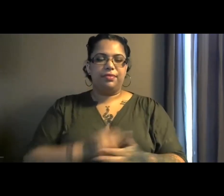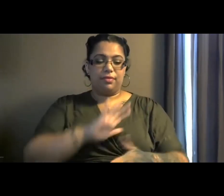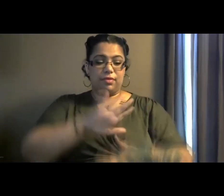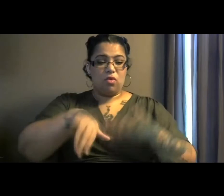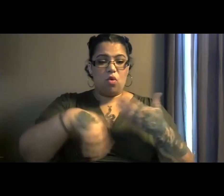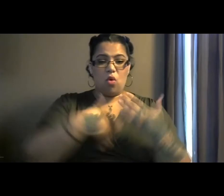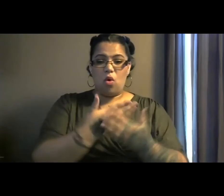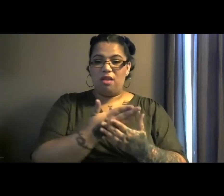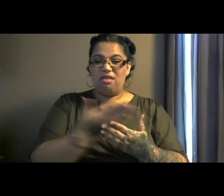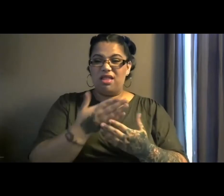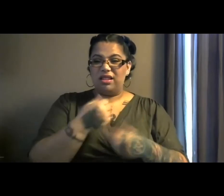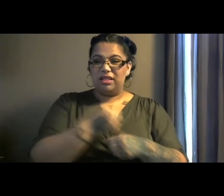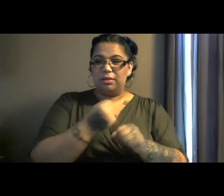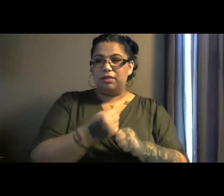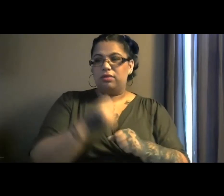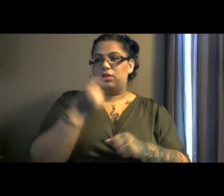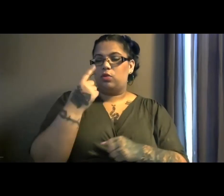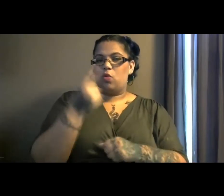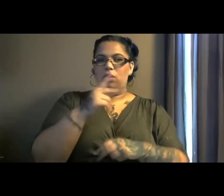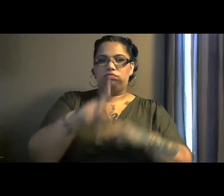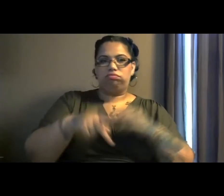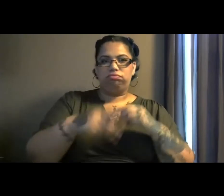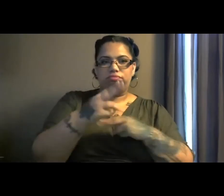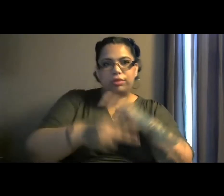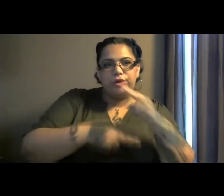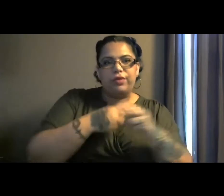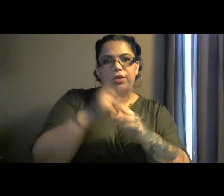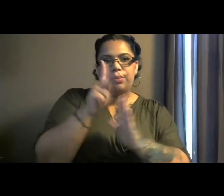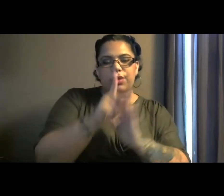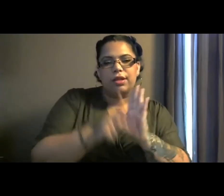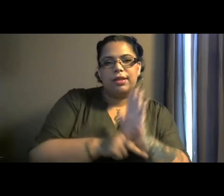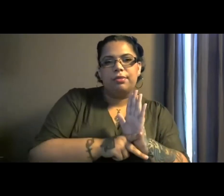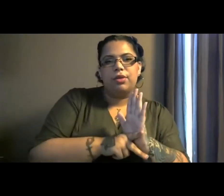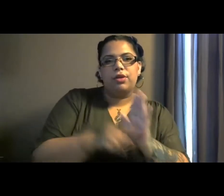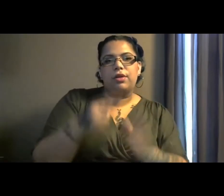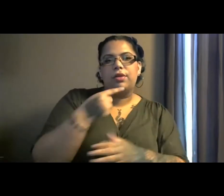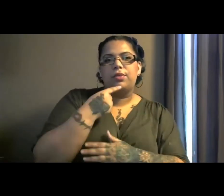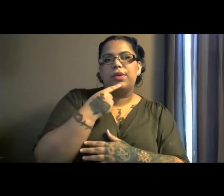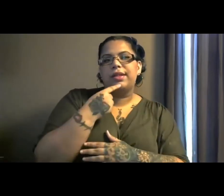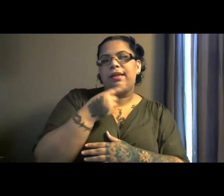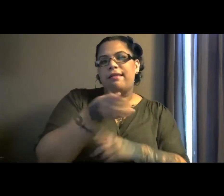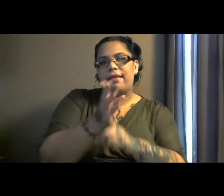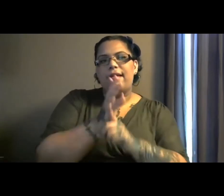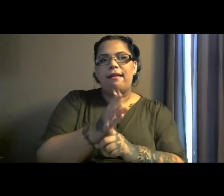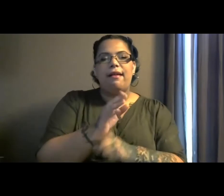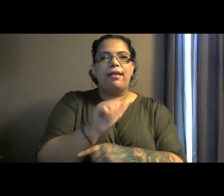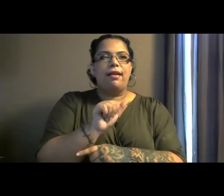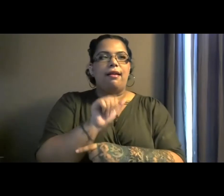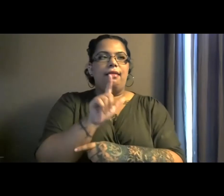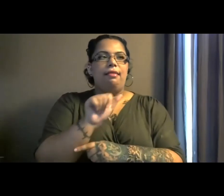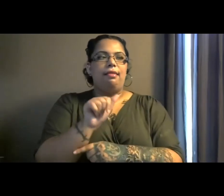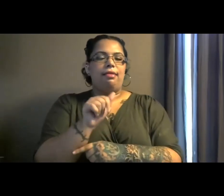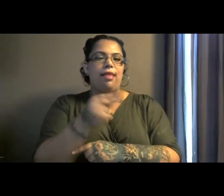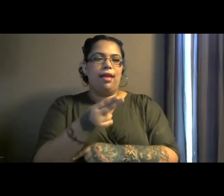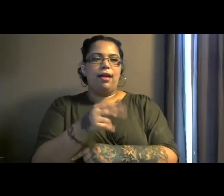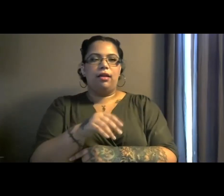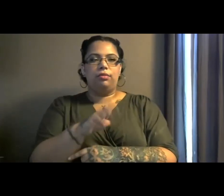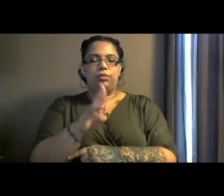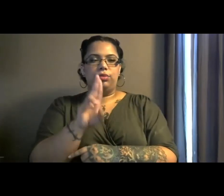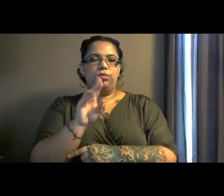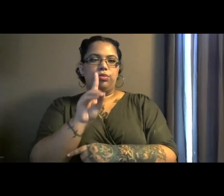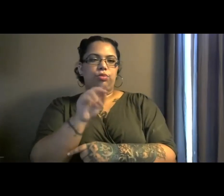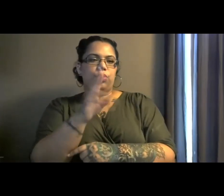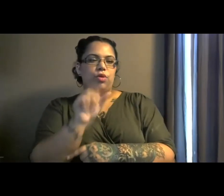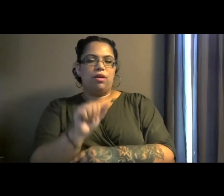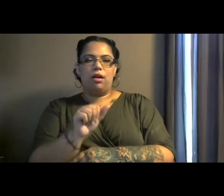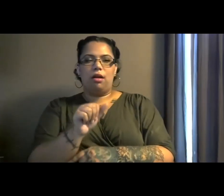this universal principle that we call God, Allah, Buddha, Yeshua, and so many,